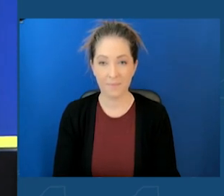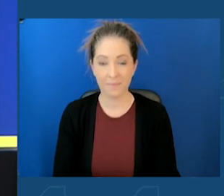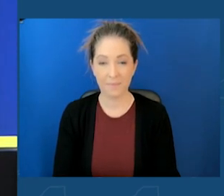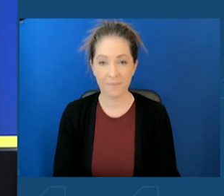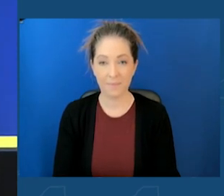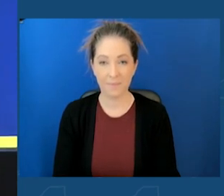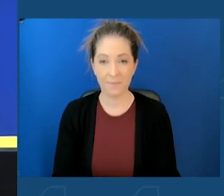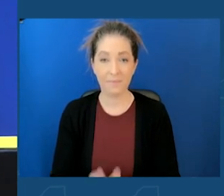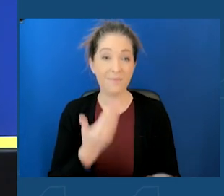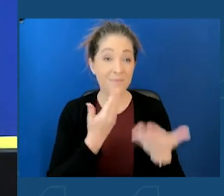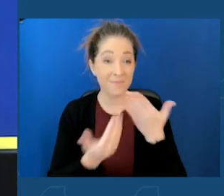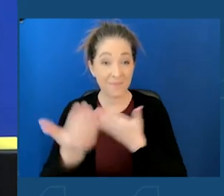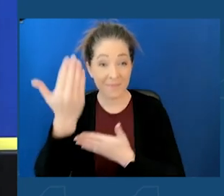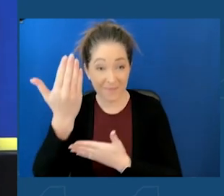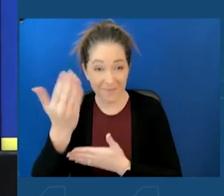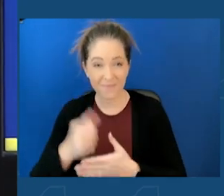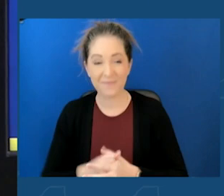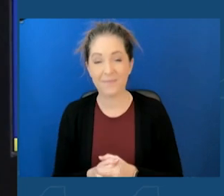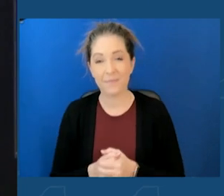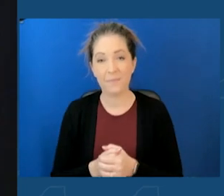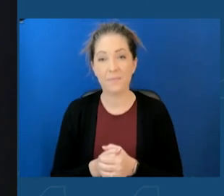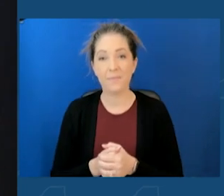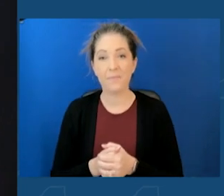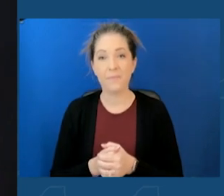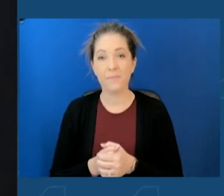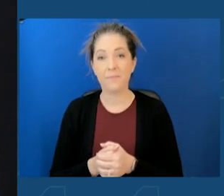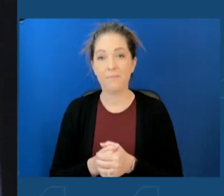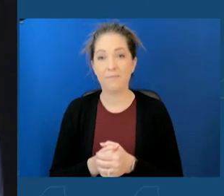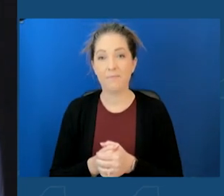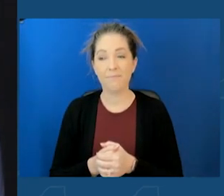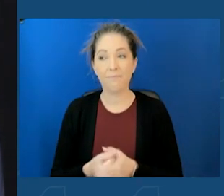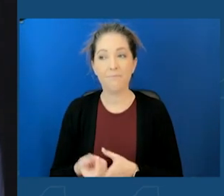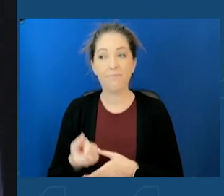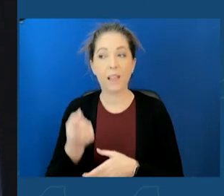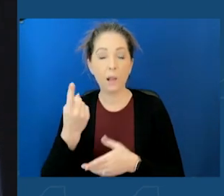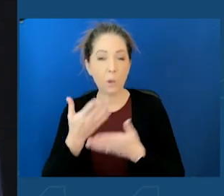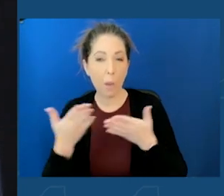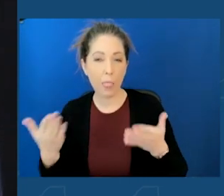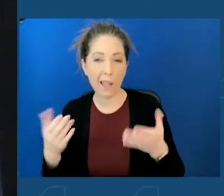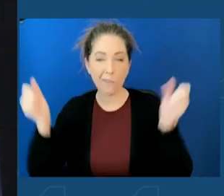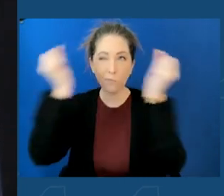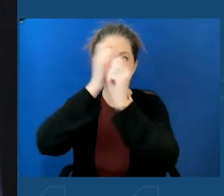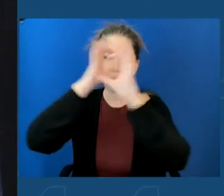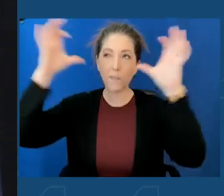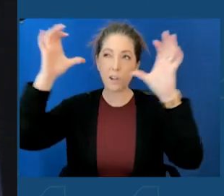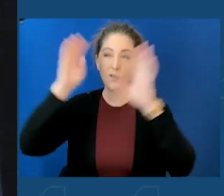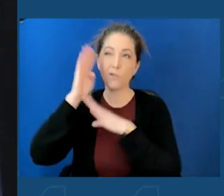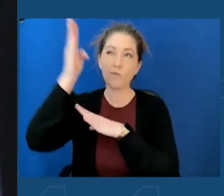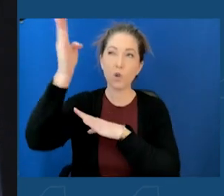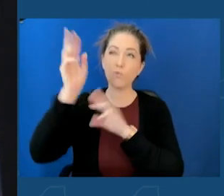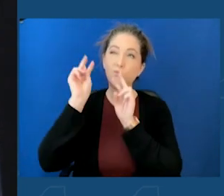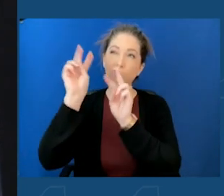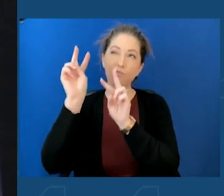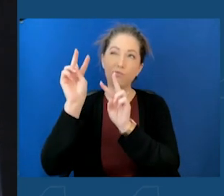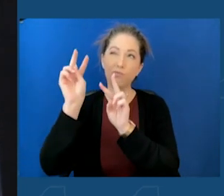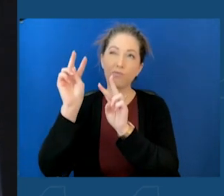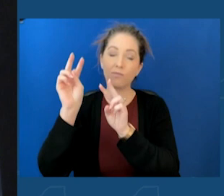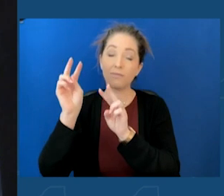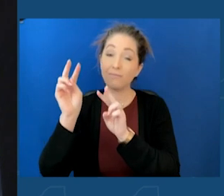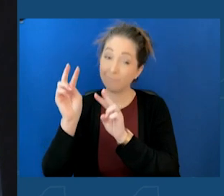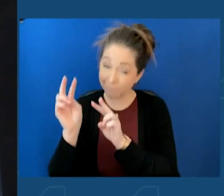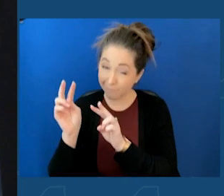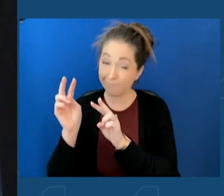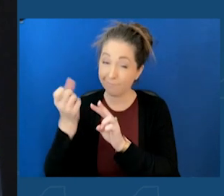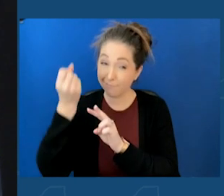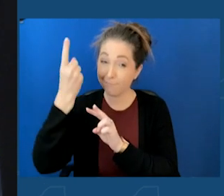Good morning, everyone. Well, it's one thing to have a vision for the future, but it's another thing to make